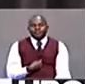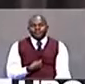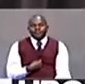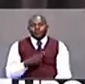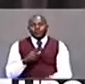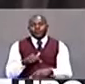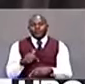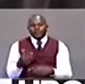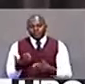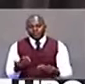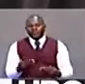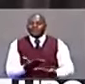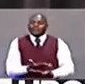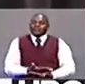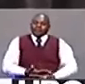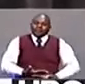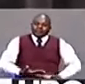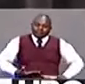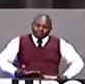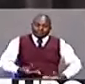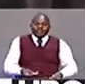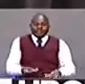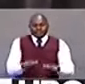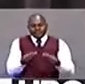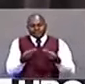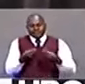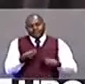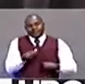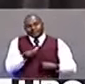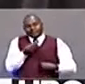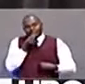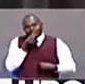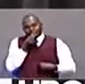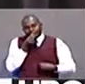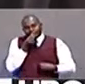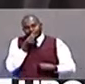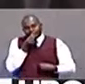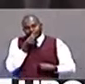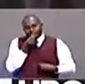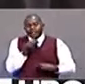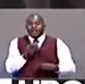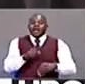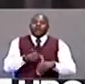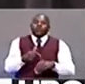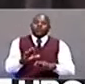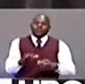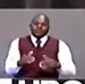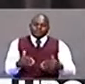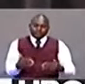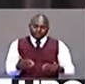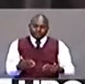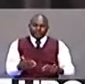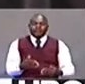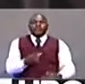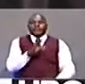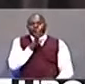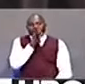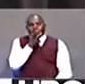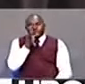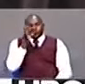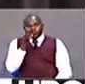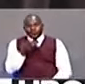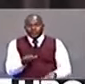When I was hungry, you gave me to eat. When I was thirsty,